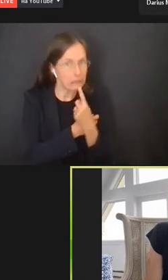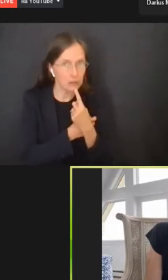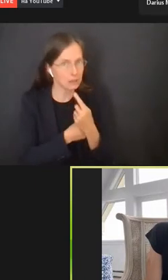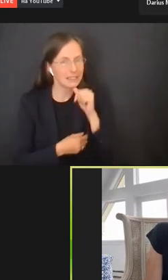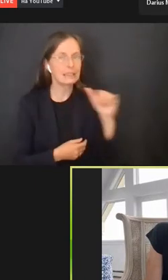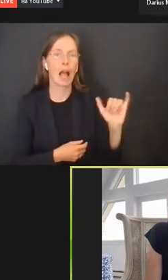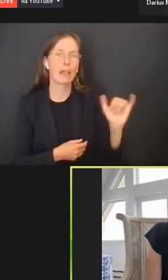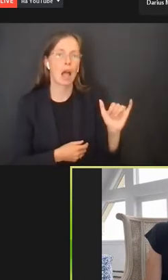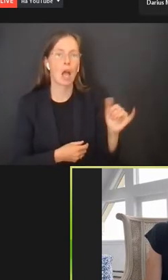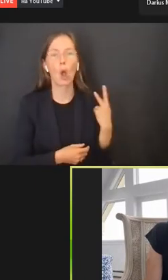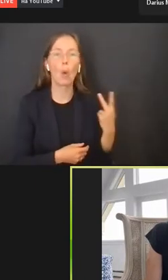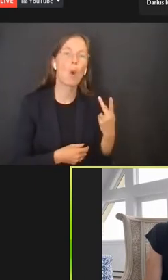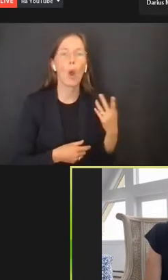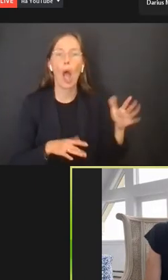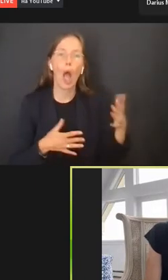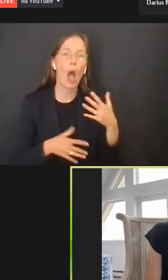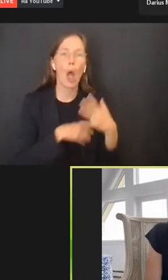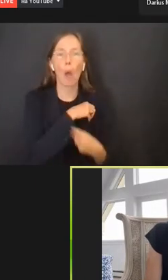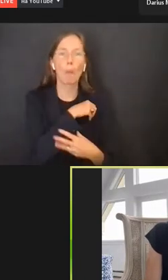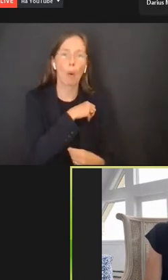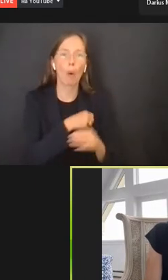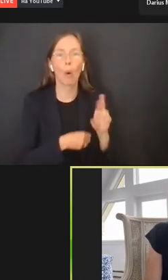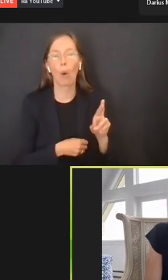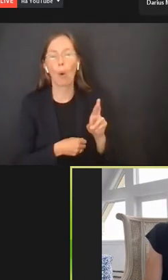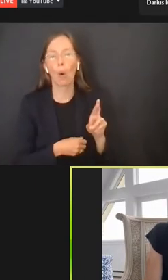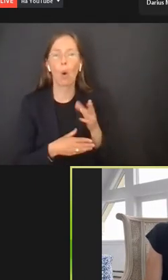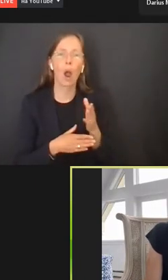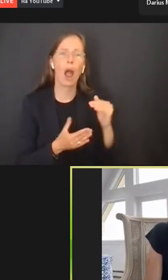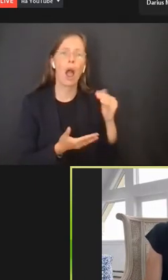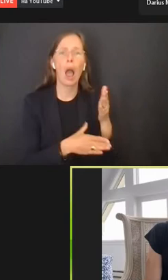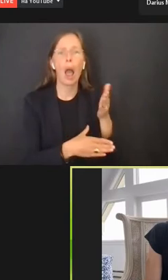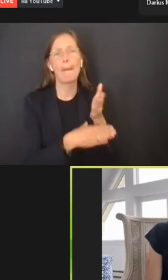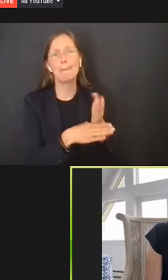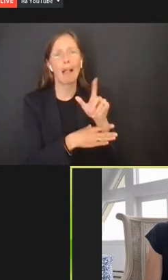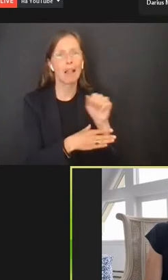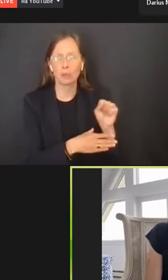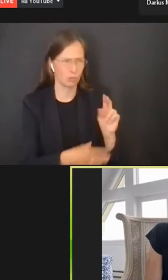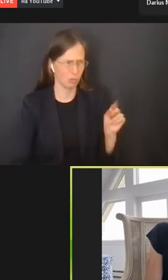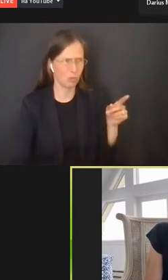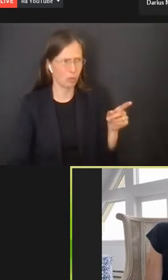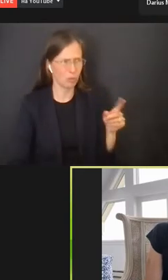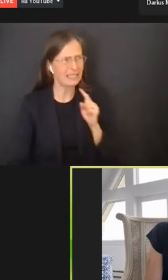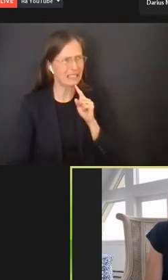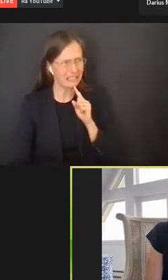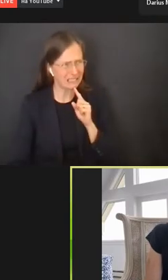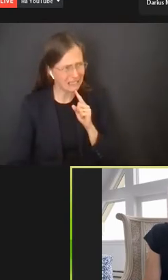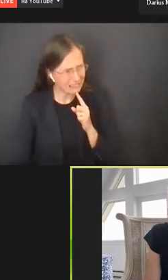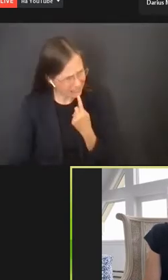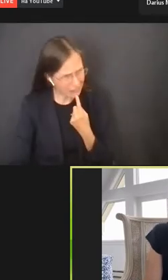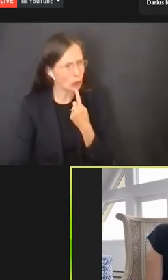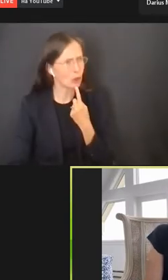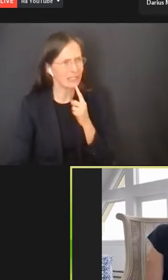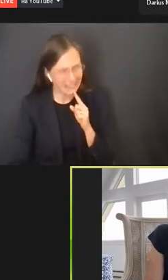It wasn't like we were kind of poor or you were somewhere on the middle class spectrum. You were in a serious, serious landscape